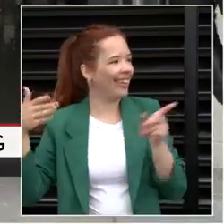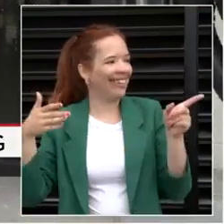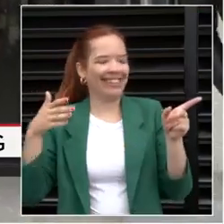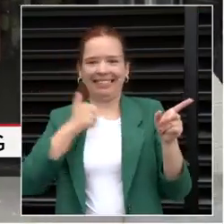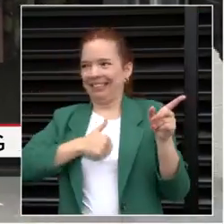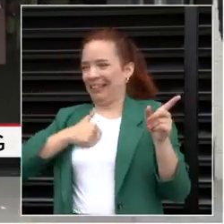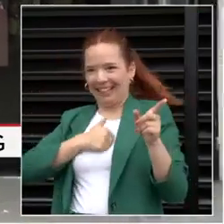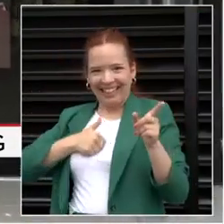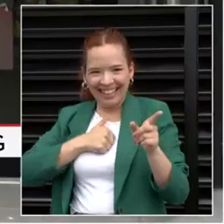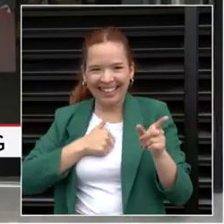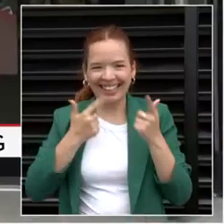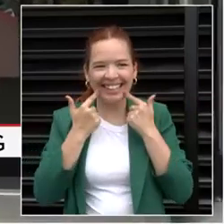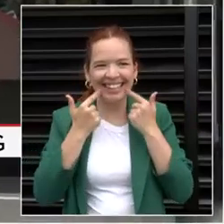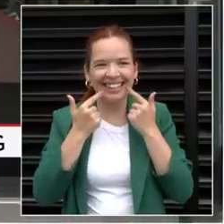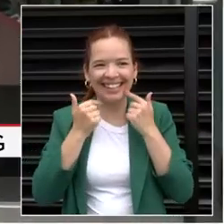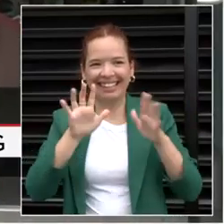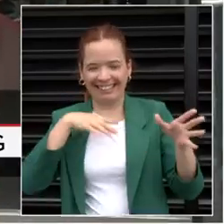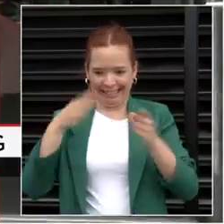me.